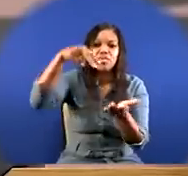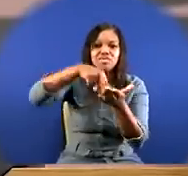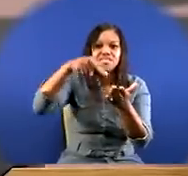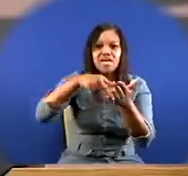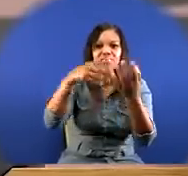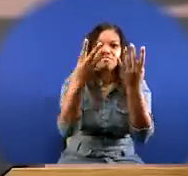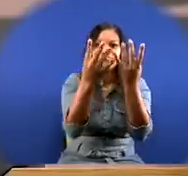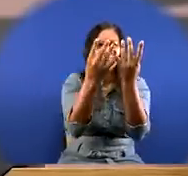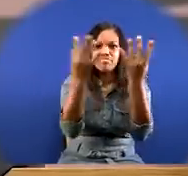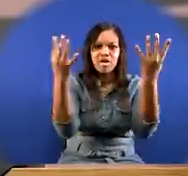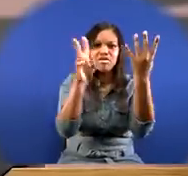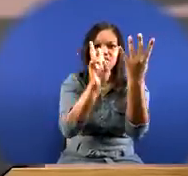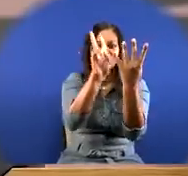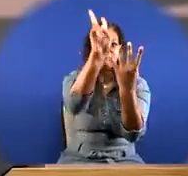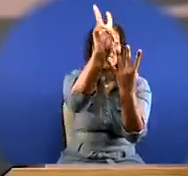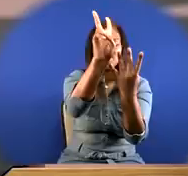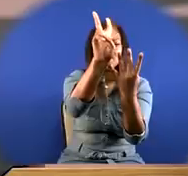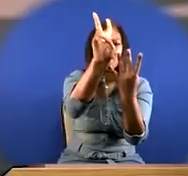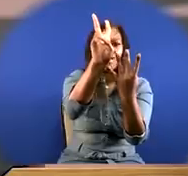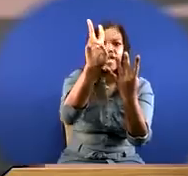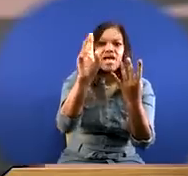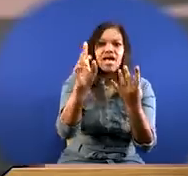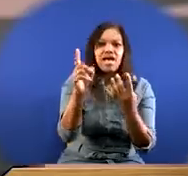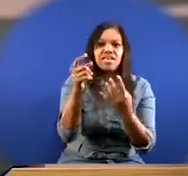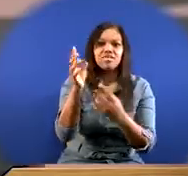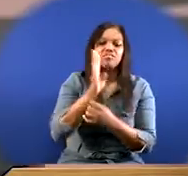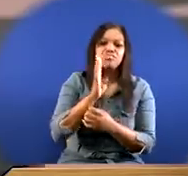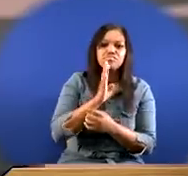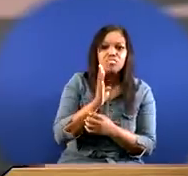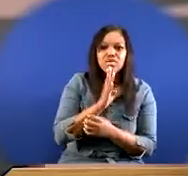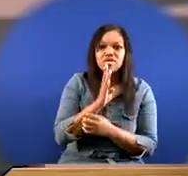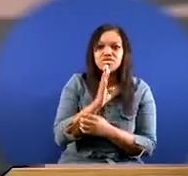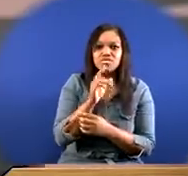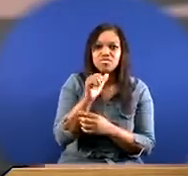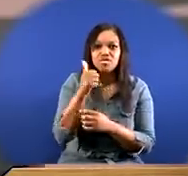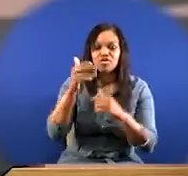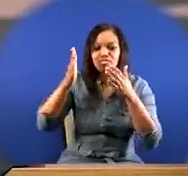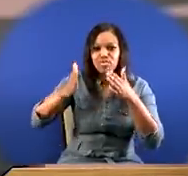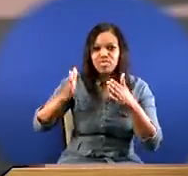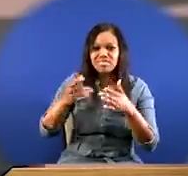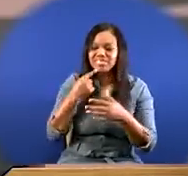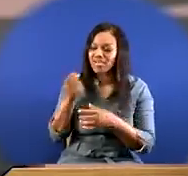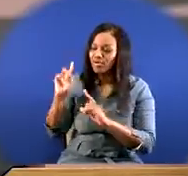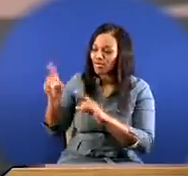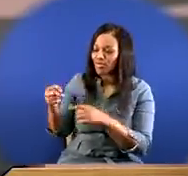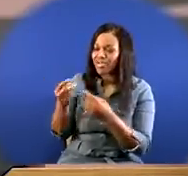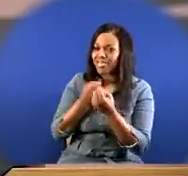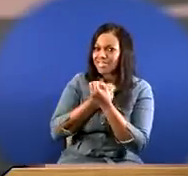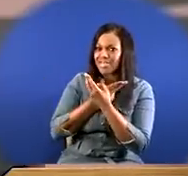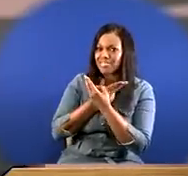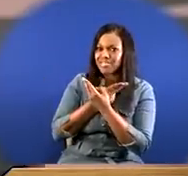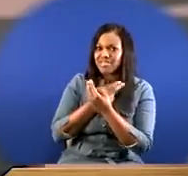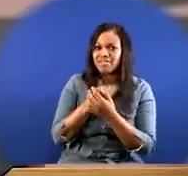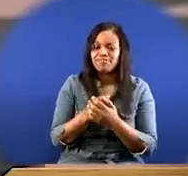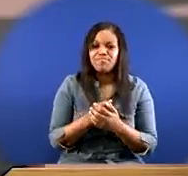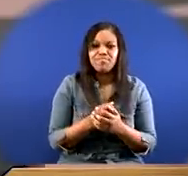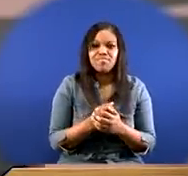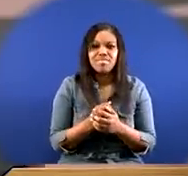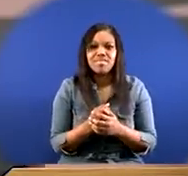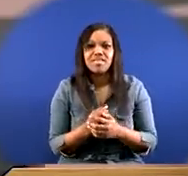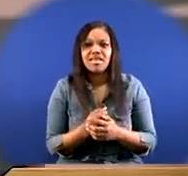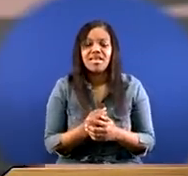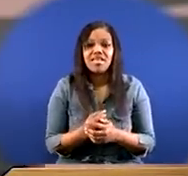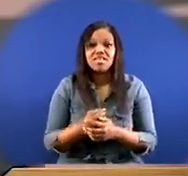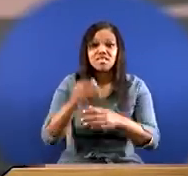balcony, and he spoke to Reverend Jesse Jackson to go and put on a necktie. And there was